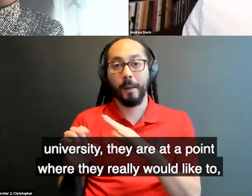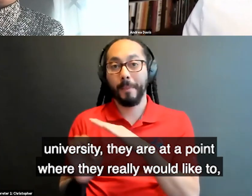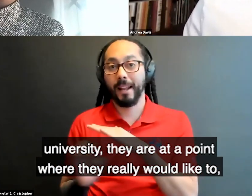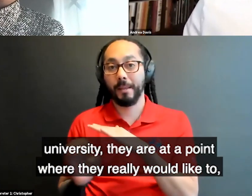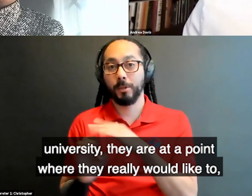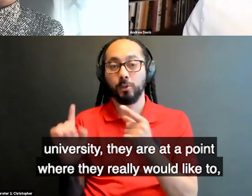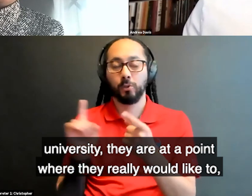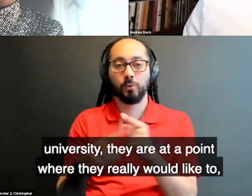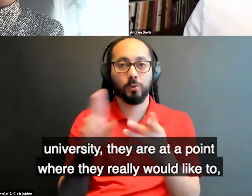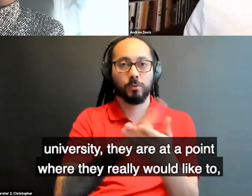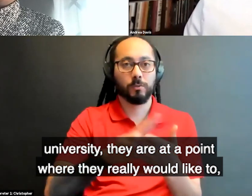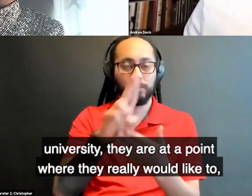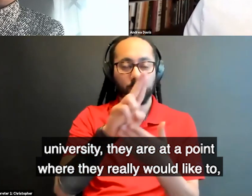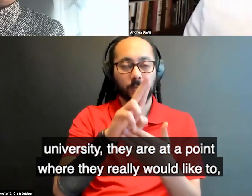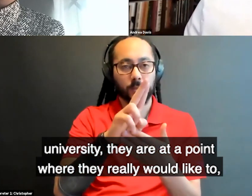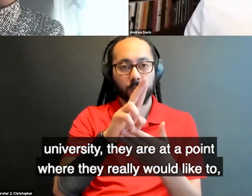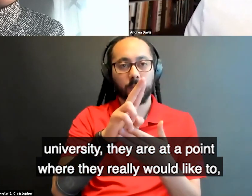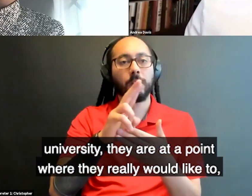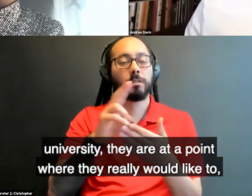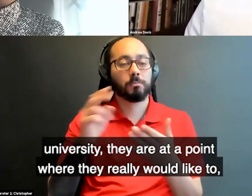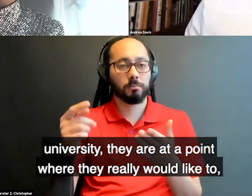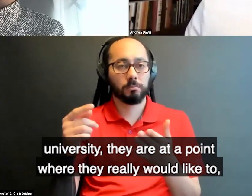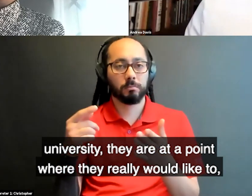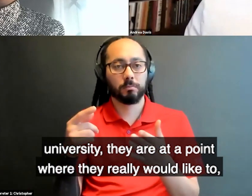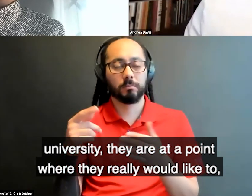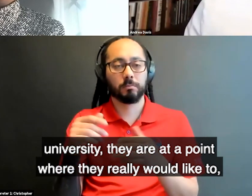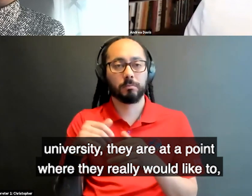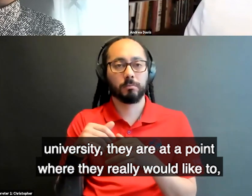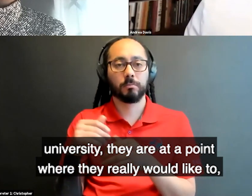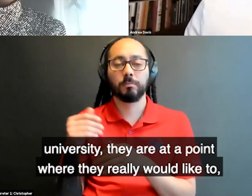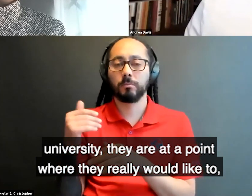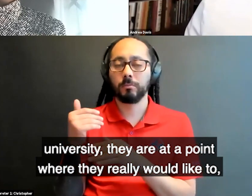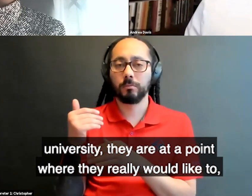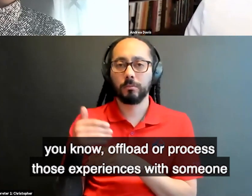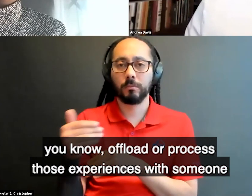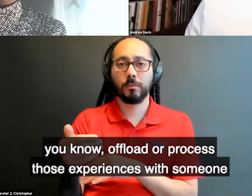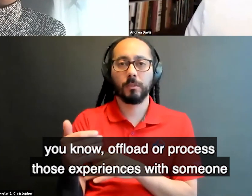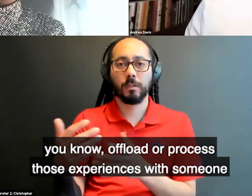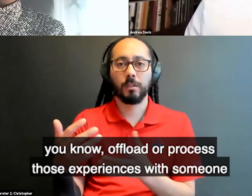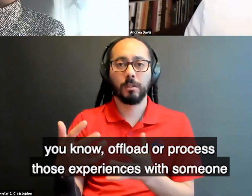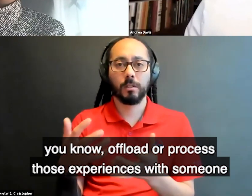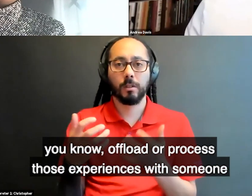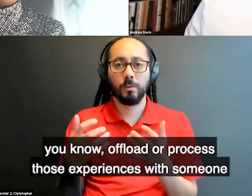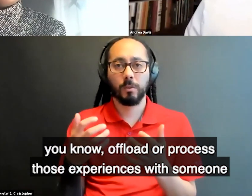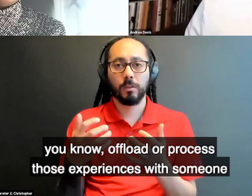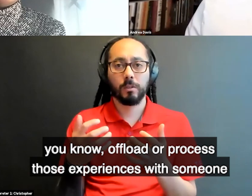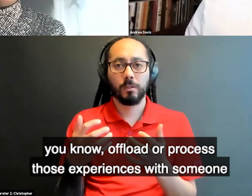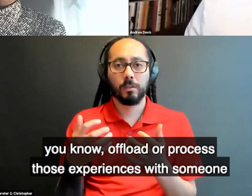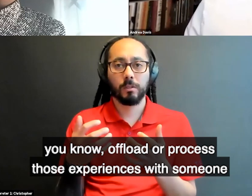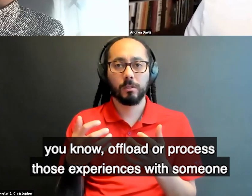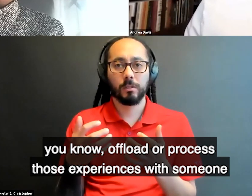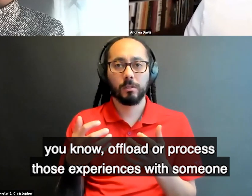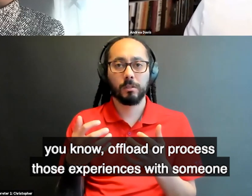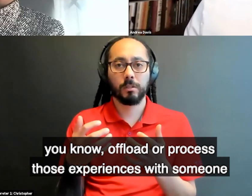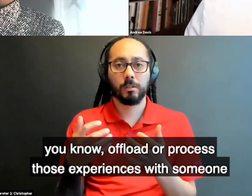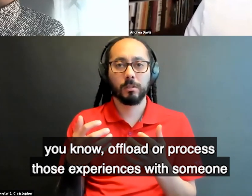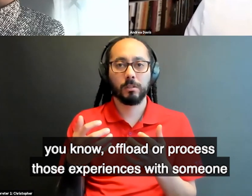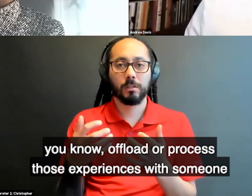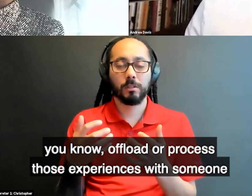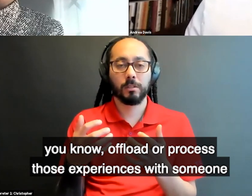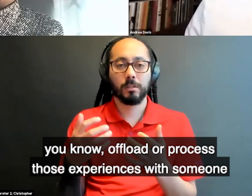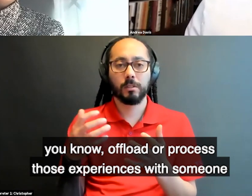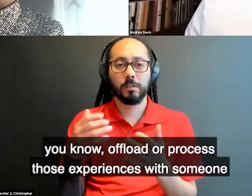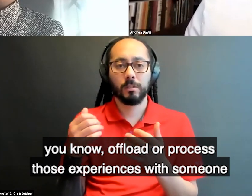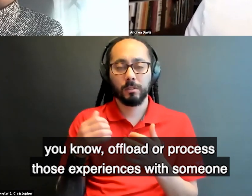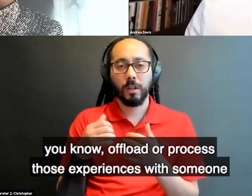they are at a point where they really would like to, offload or process those experiences